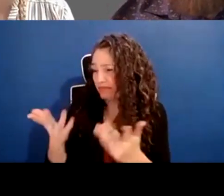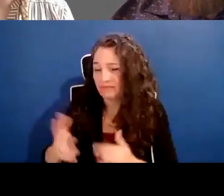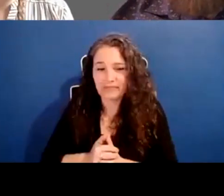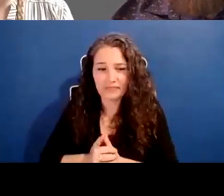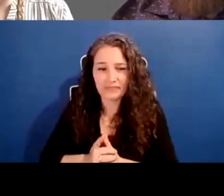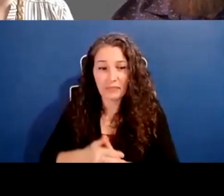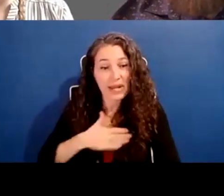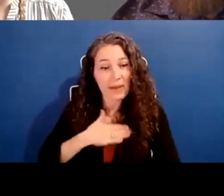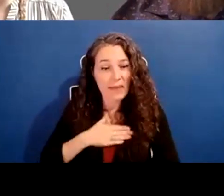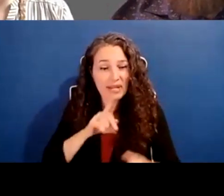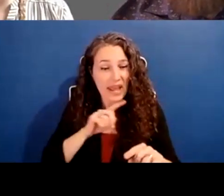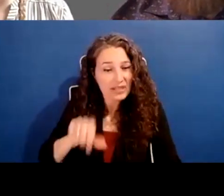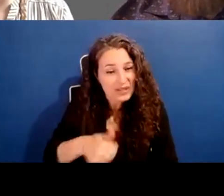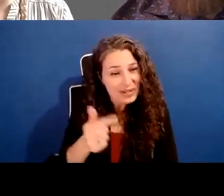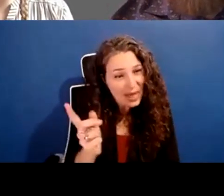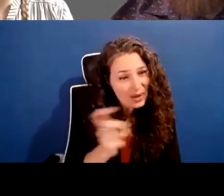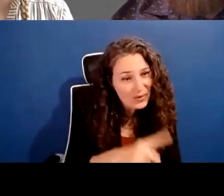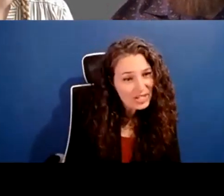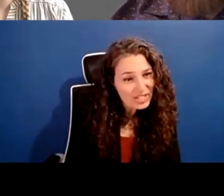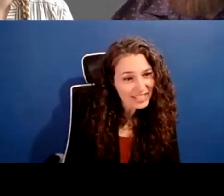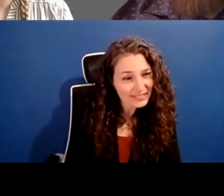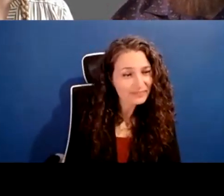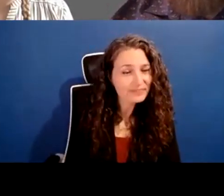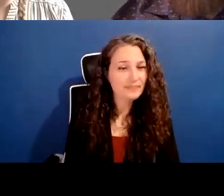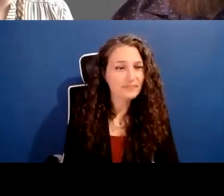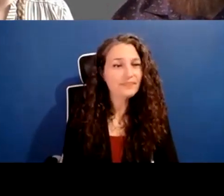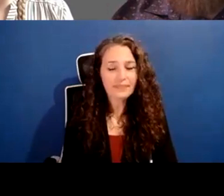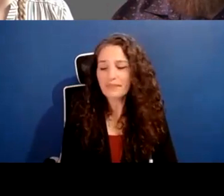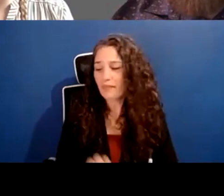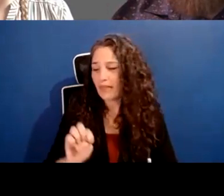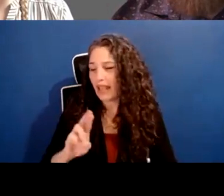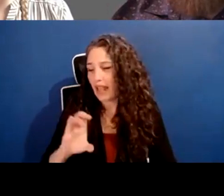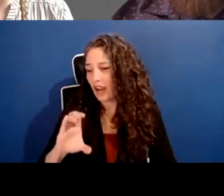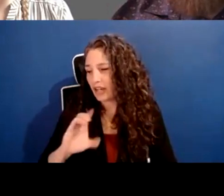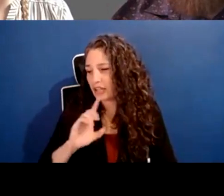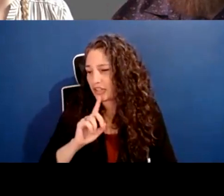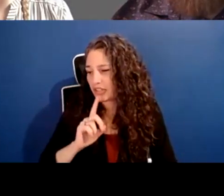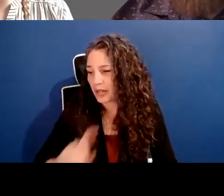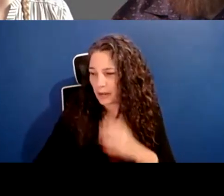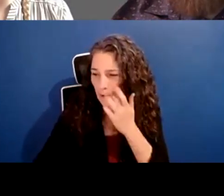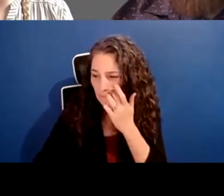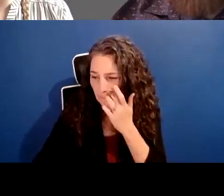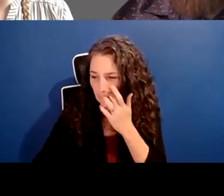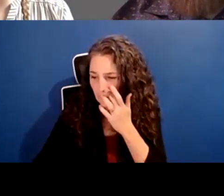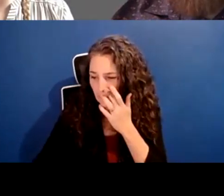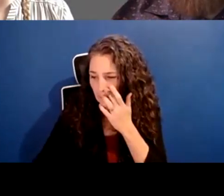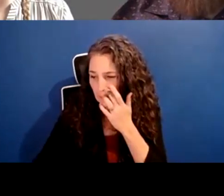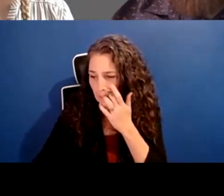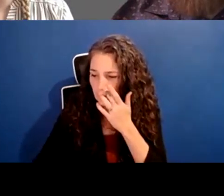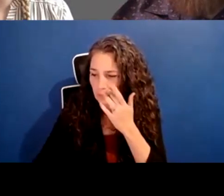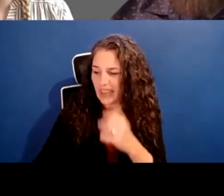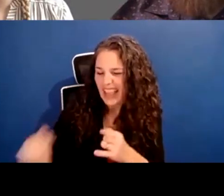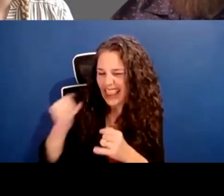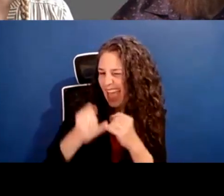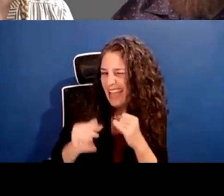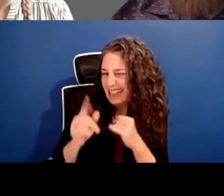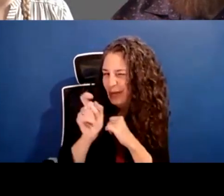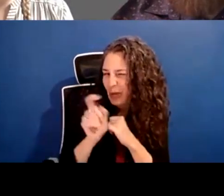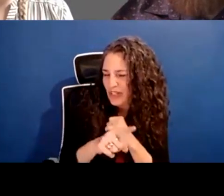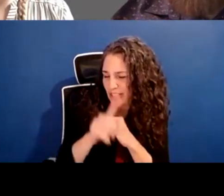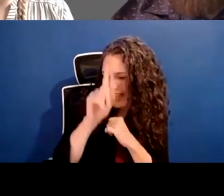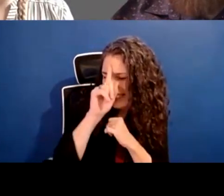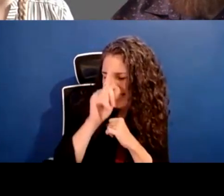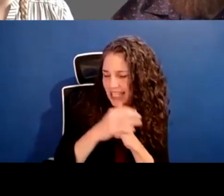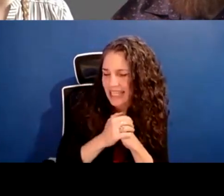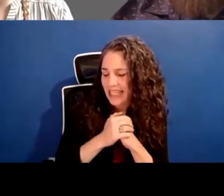other questions. Yeah, I think we're gonna go to the next one, which I think, unless we get something else in the next minute, will be our last question, which